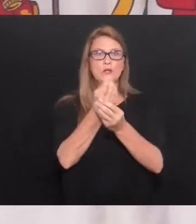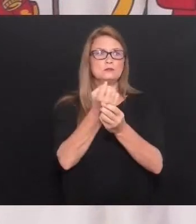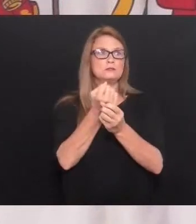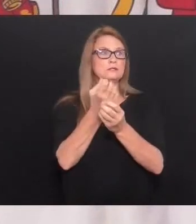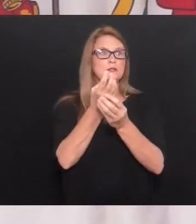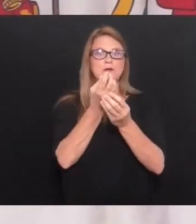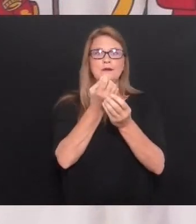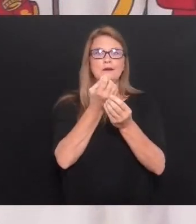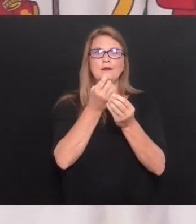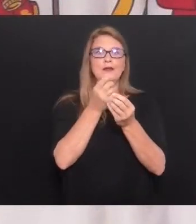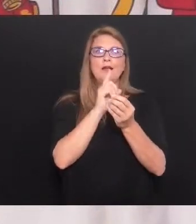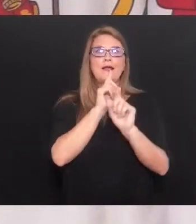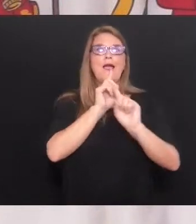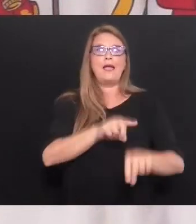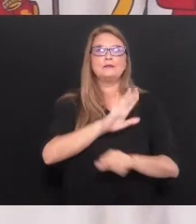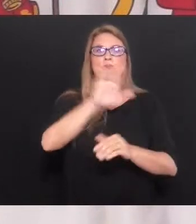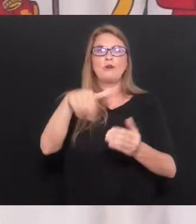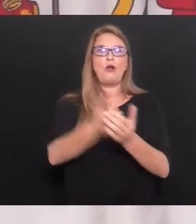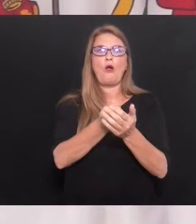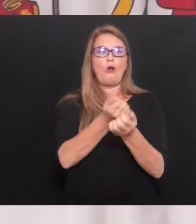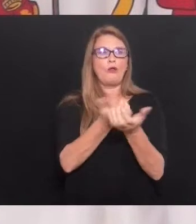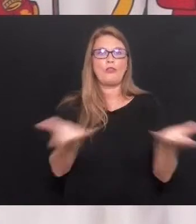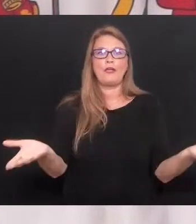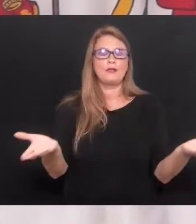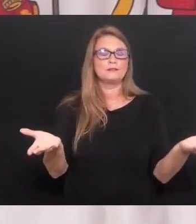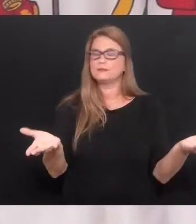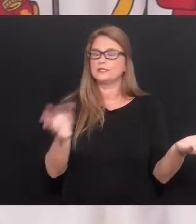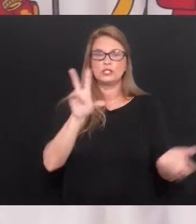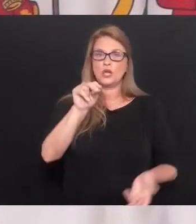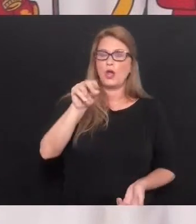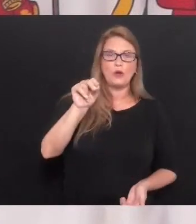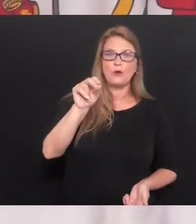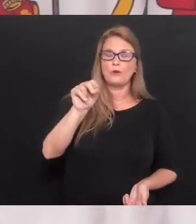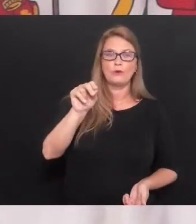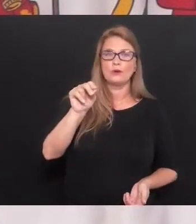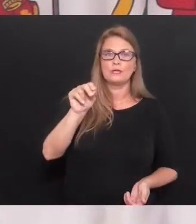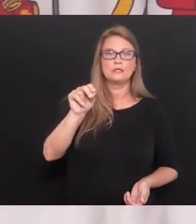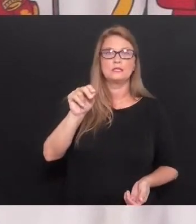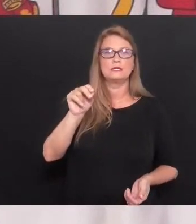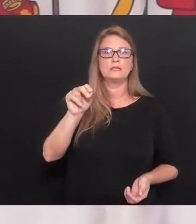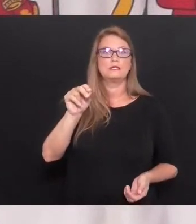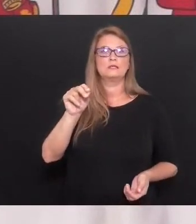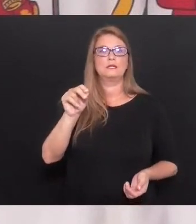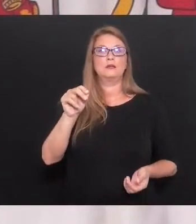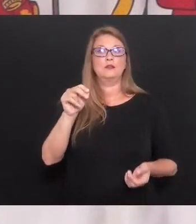have done something about it. The mask is not the end-all, do-all as far as what I can see right now.